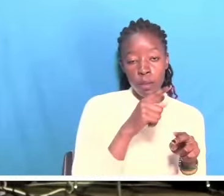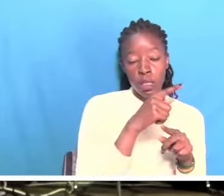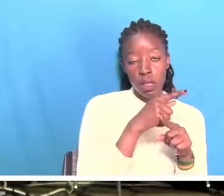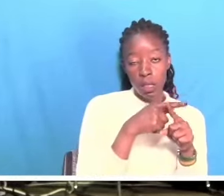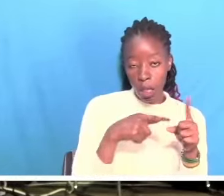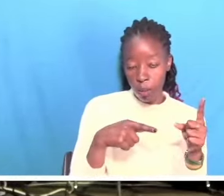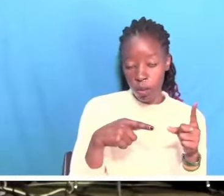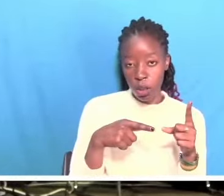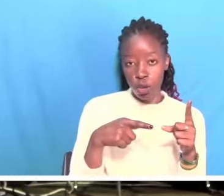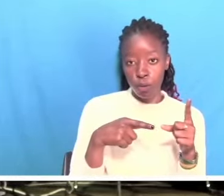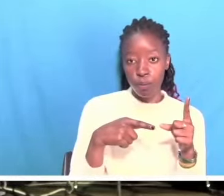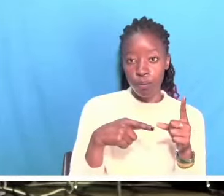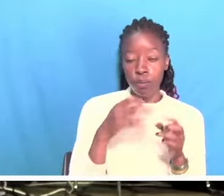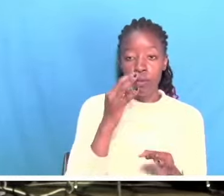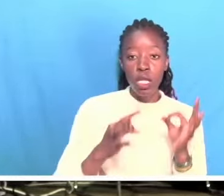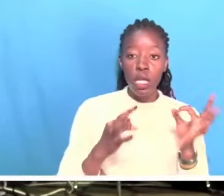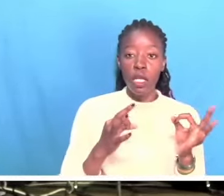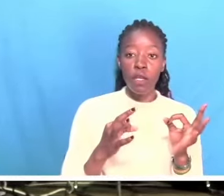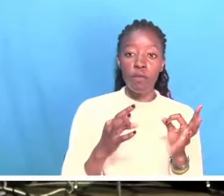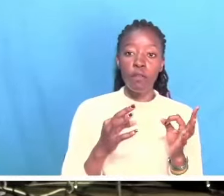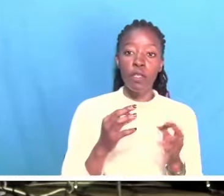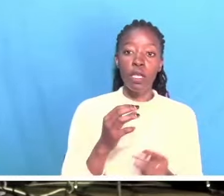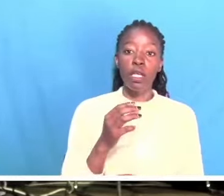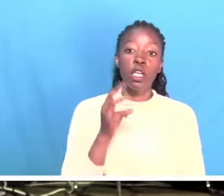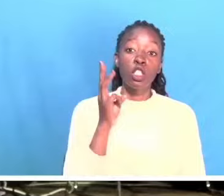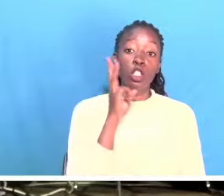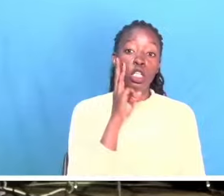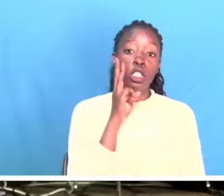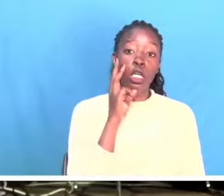the uncircumcision observe the law,